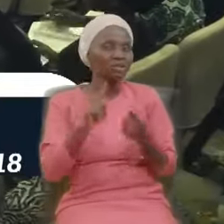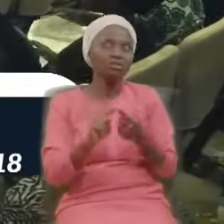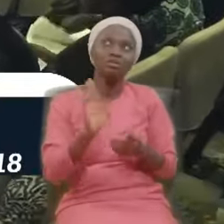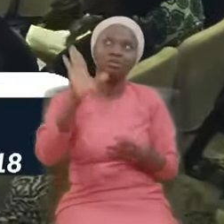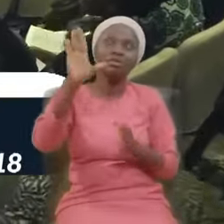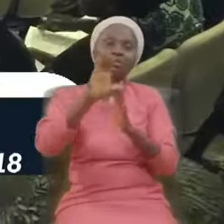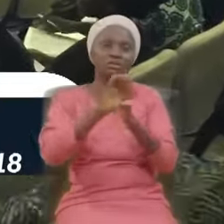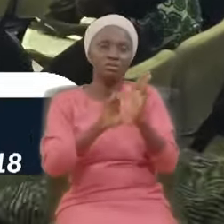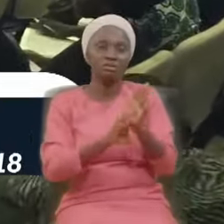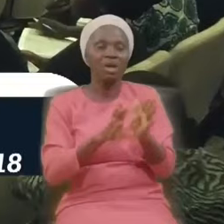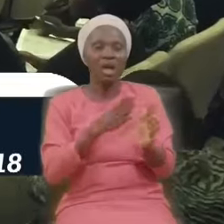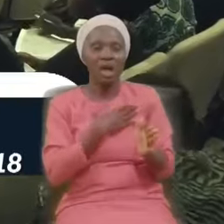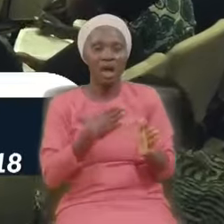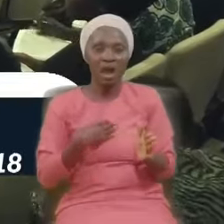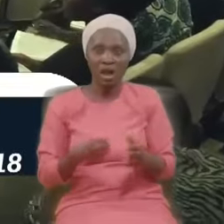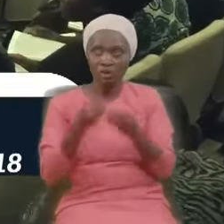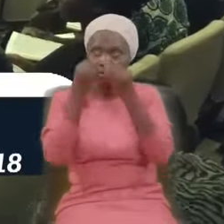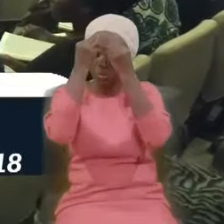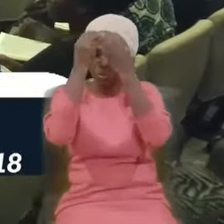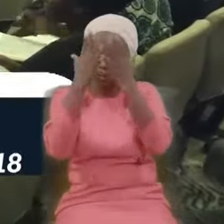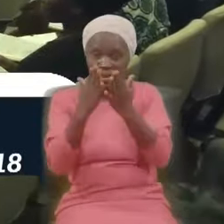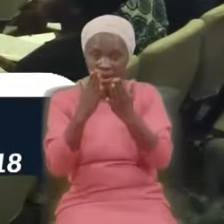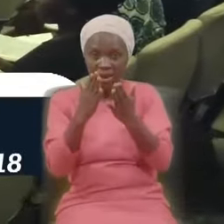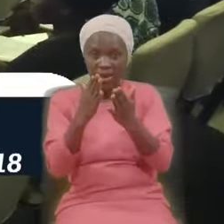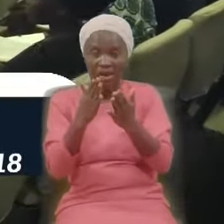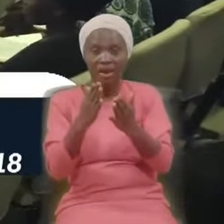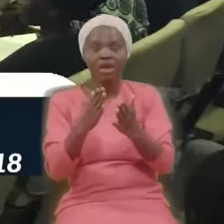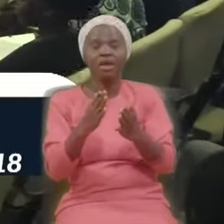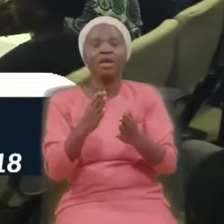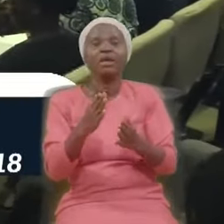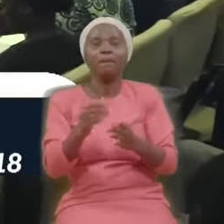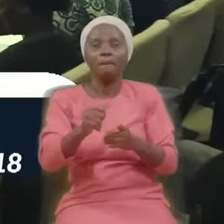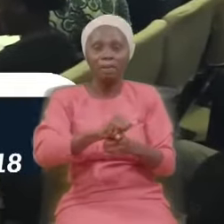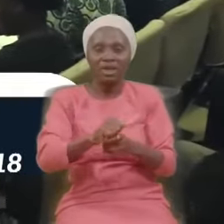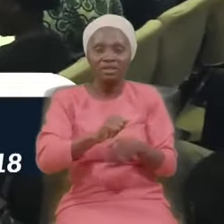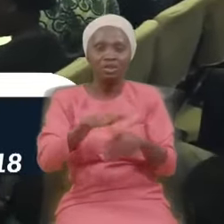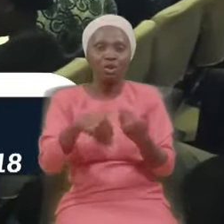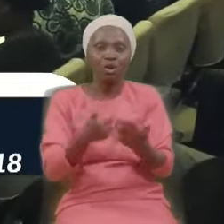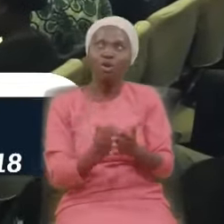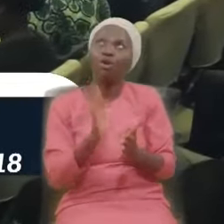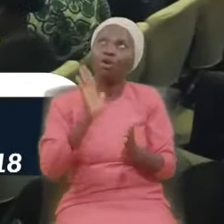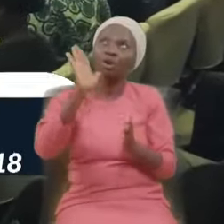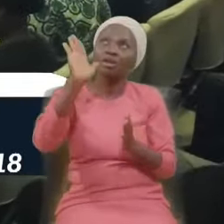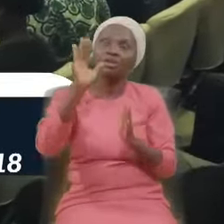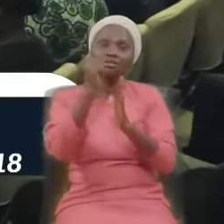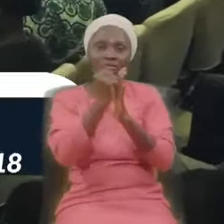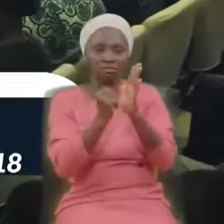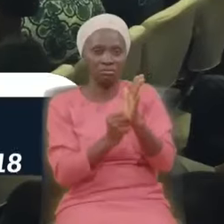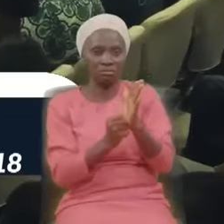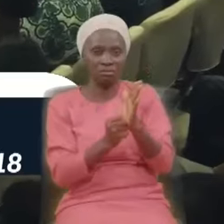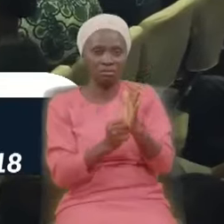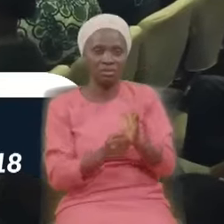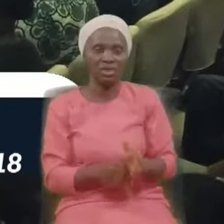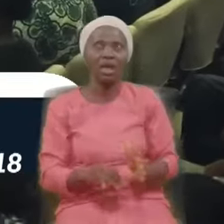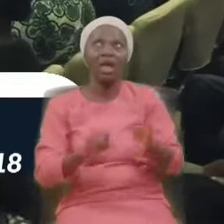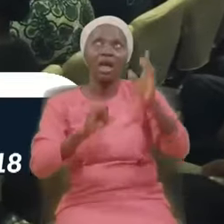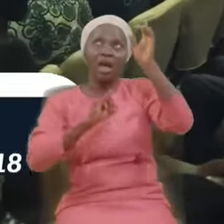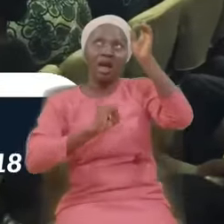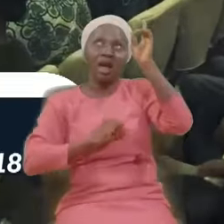keep all the statutes. I will put none of these